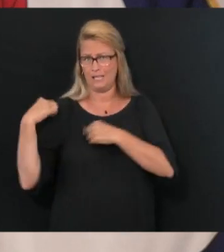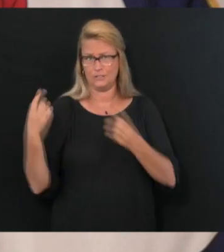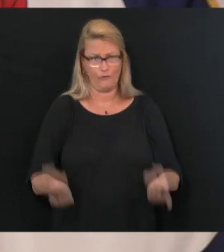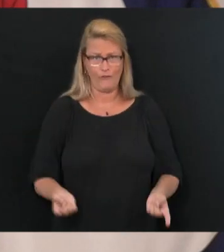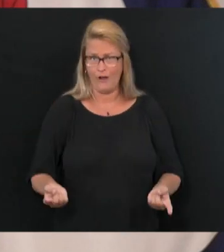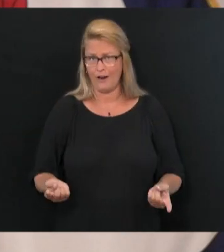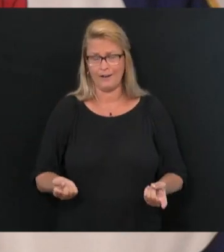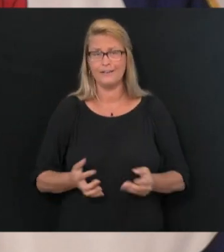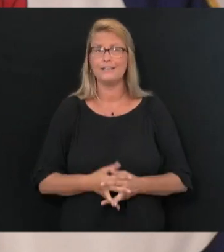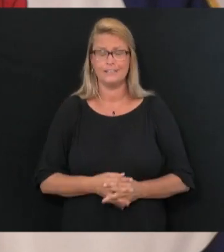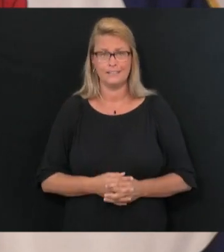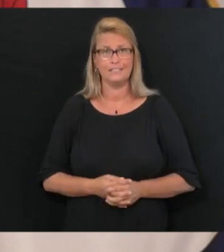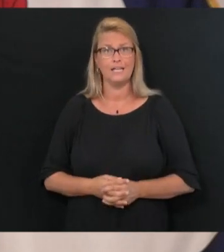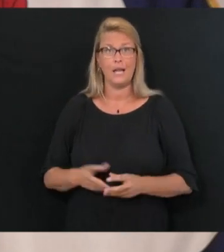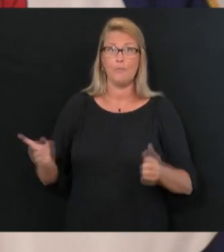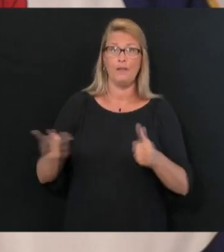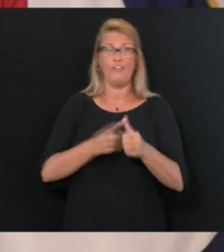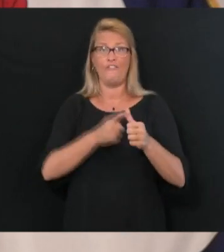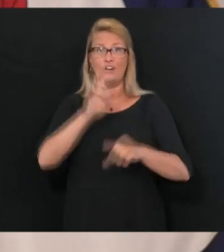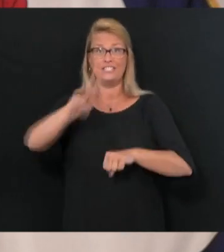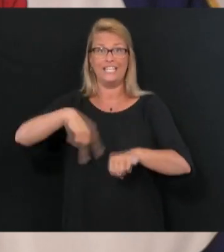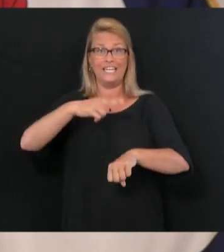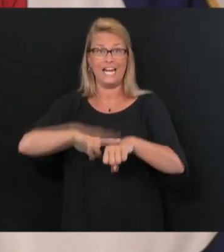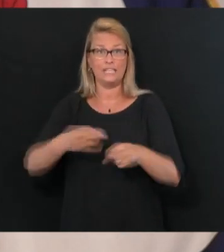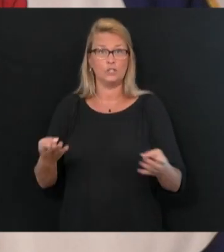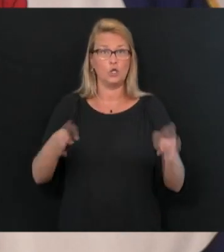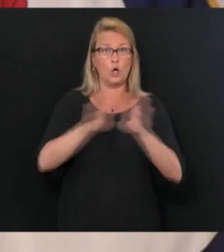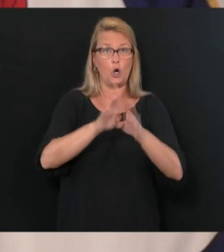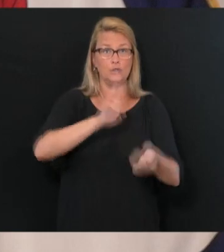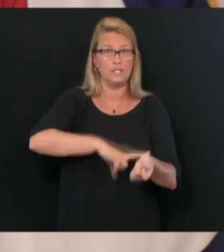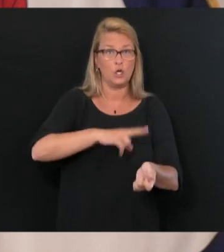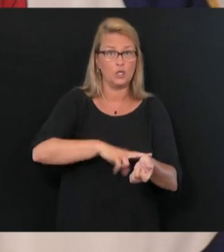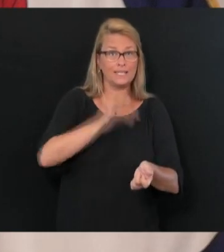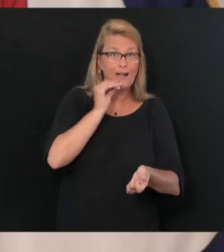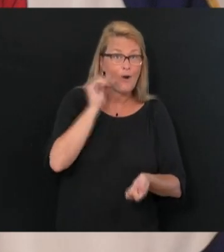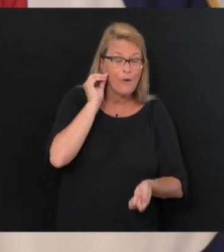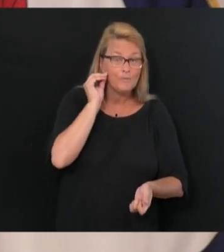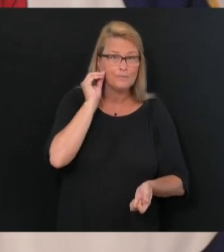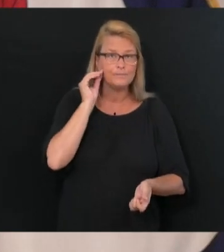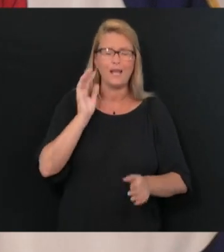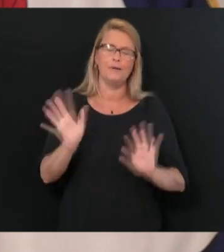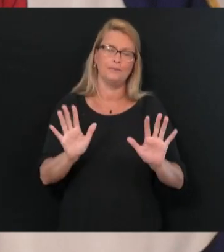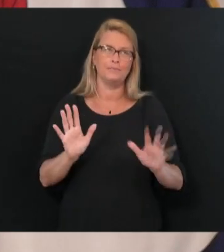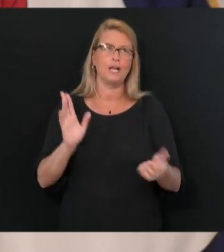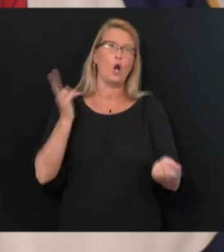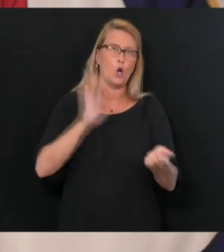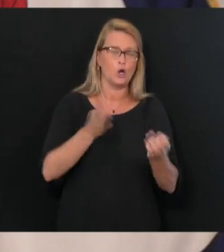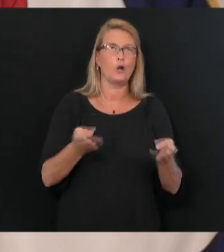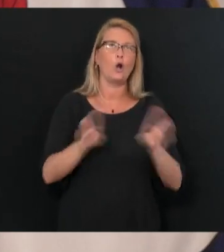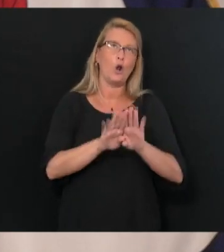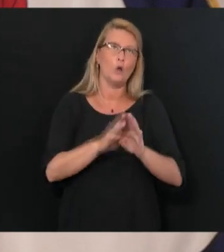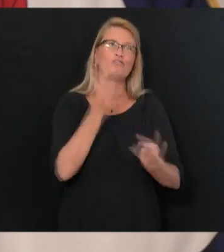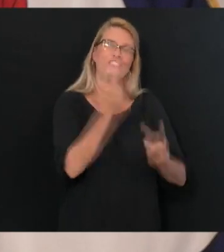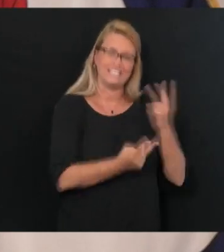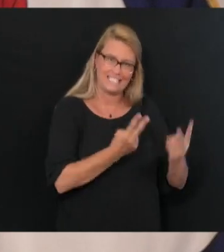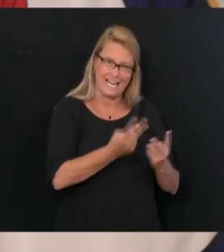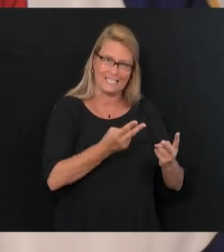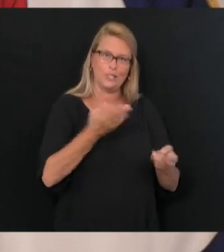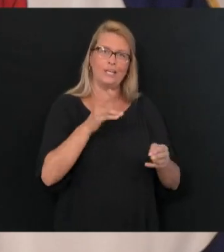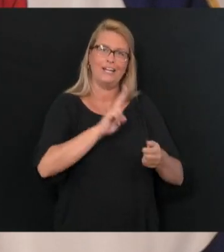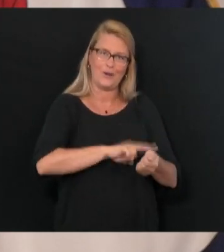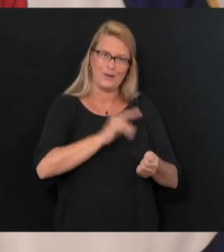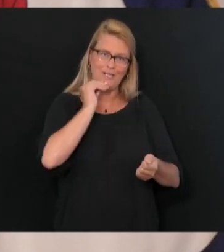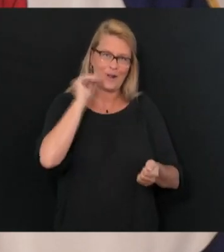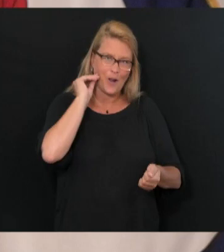of, being the first in the nation closing the nursing homes, or not closing, but closing visitation there, and first in the